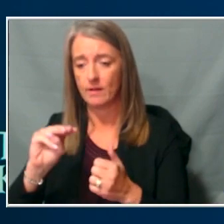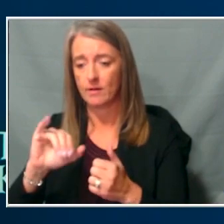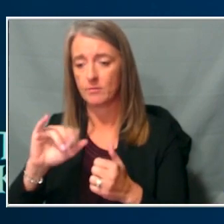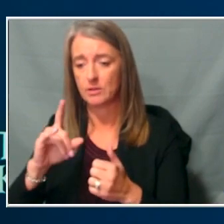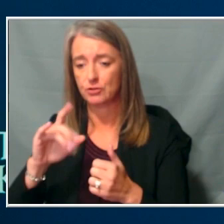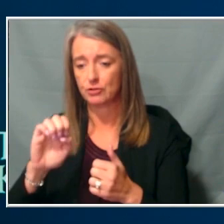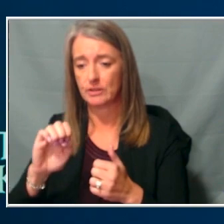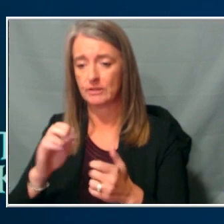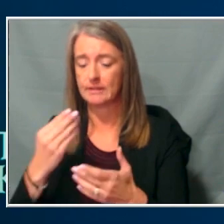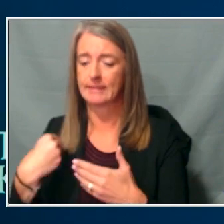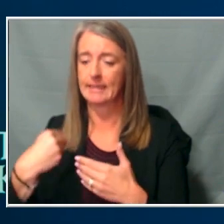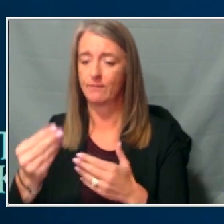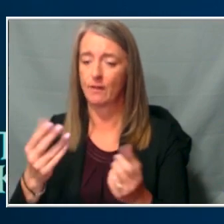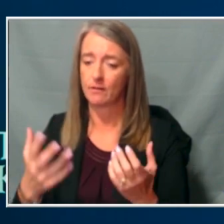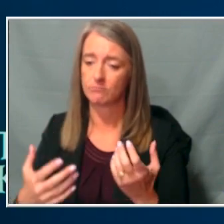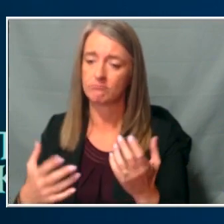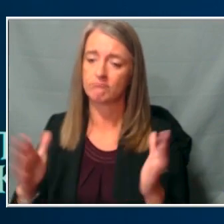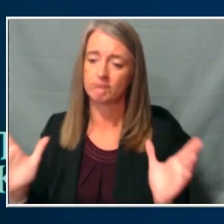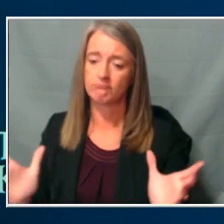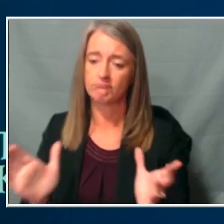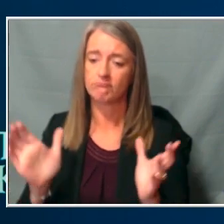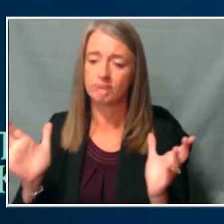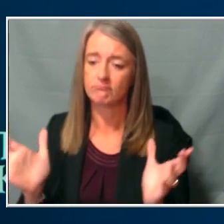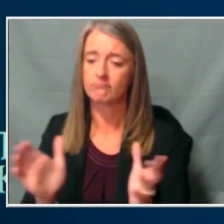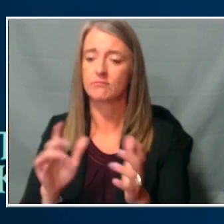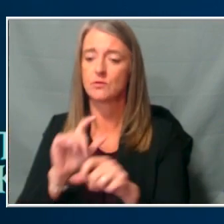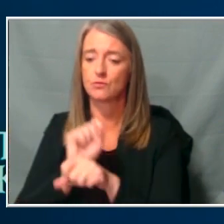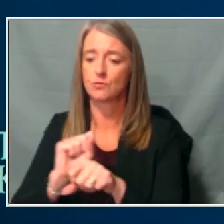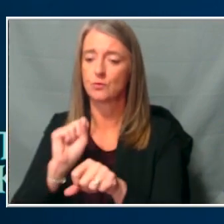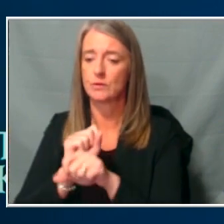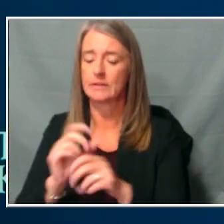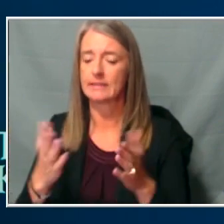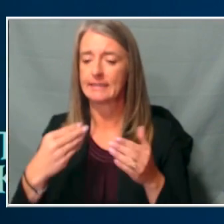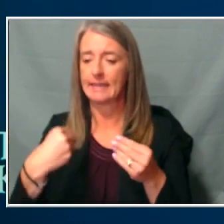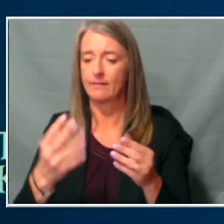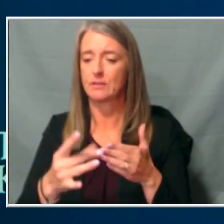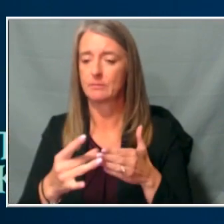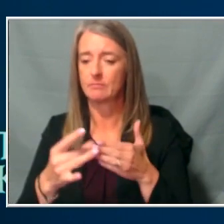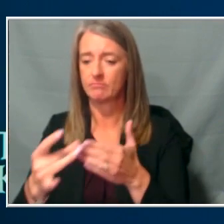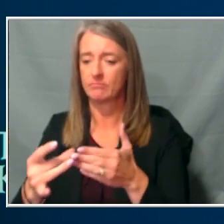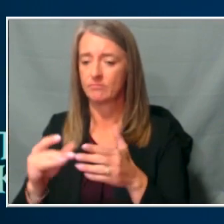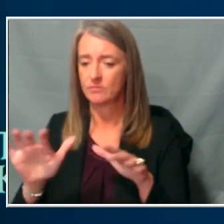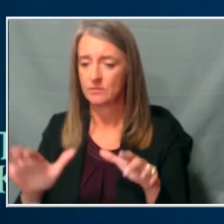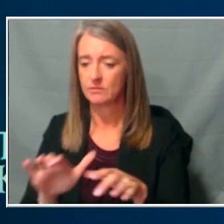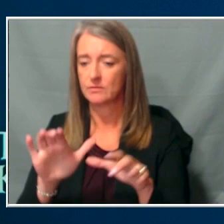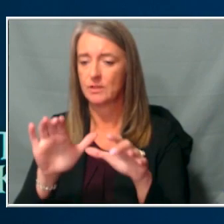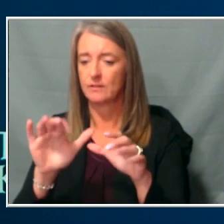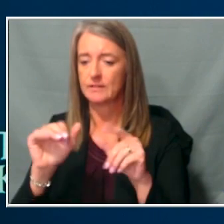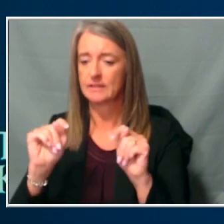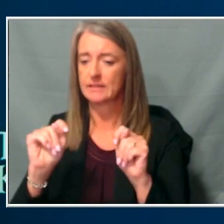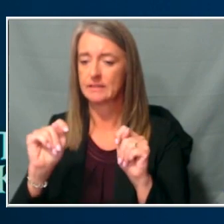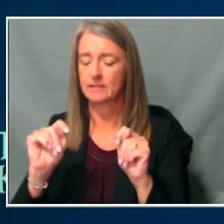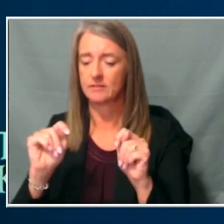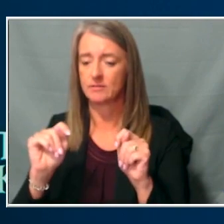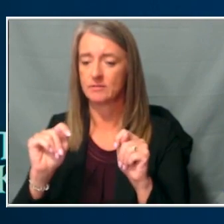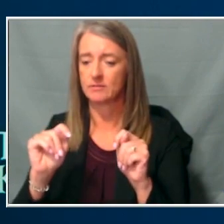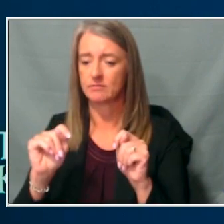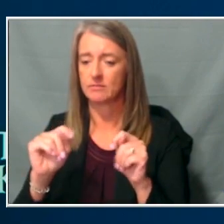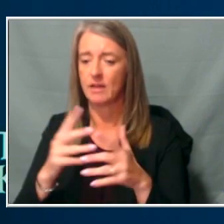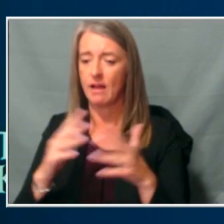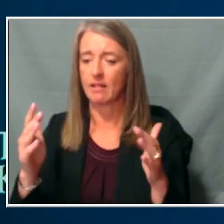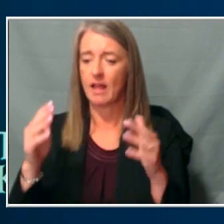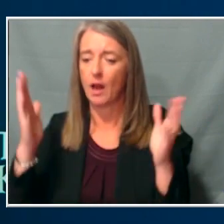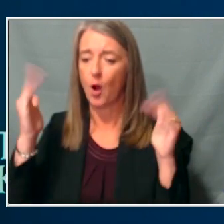confidence to continue to work on those things and just give her some guidance, and she does all of that, you know, I think that there's a lot of hope